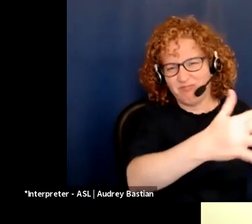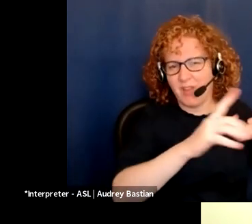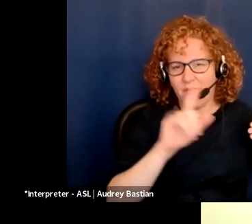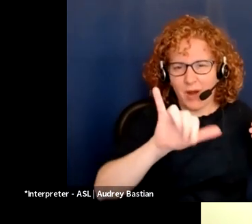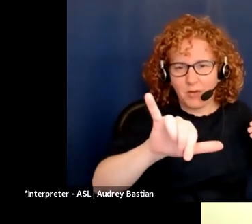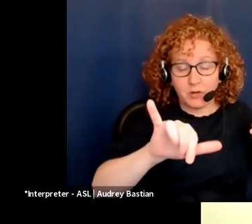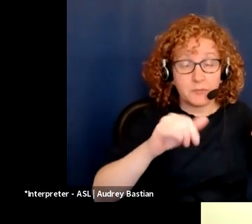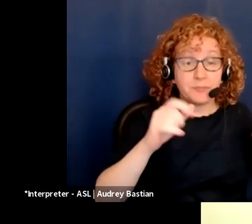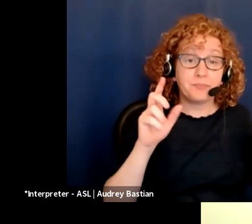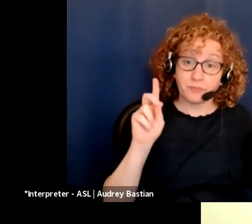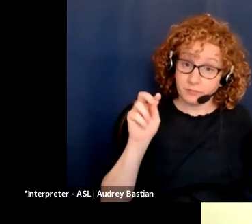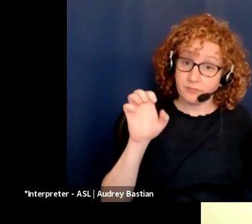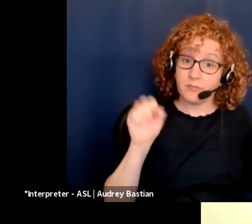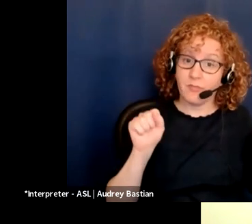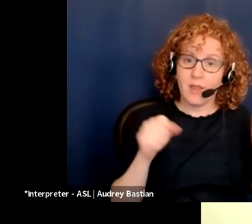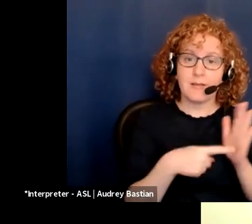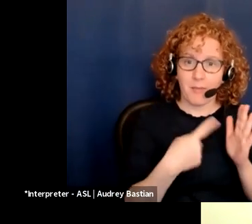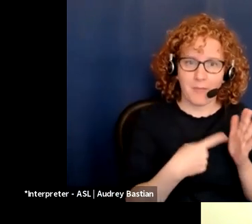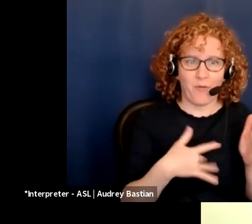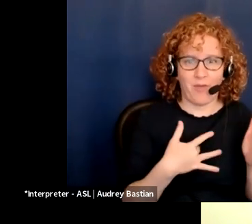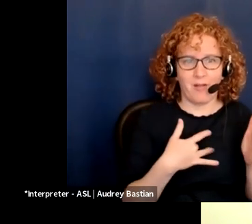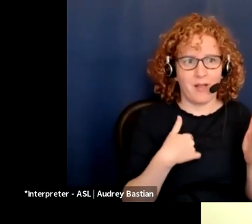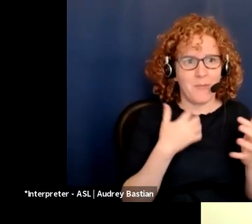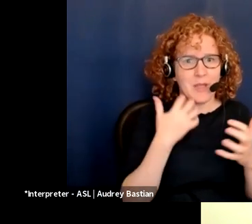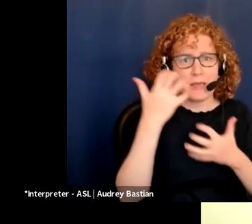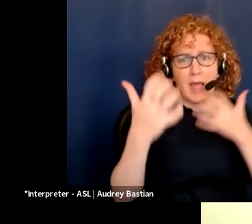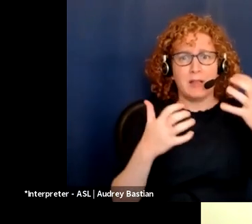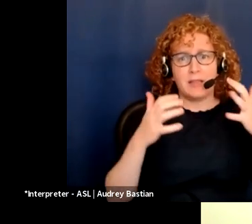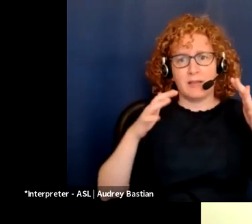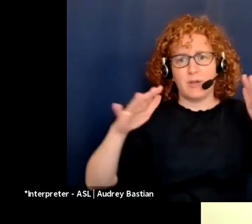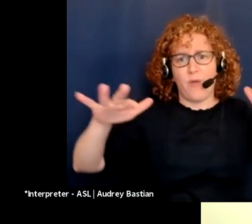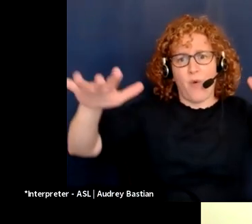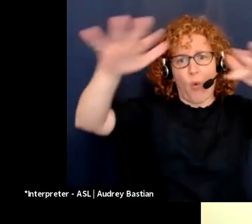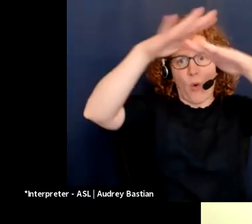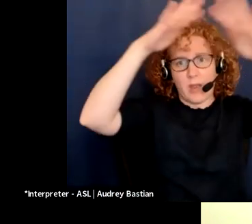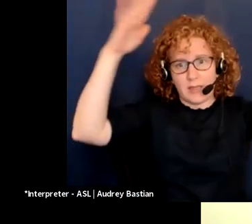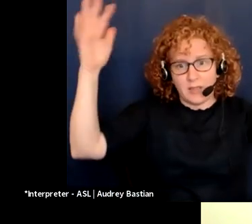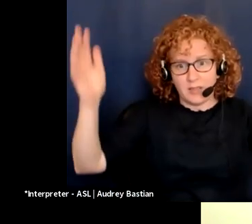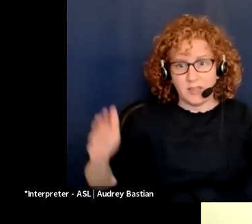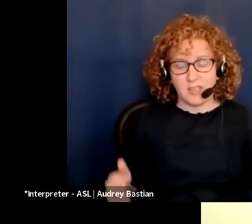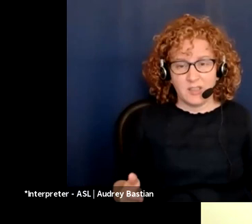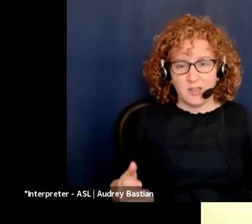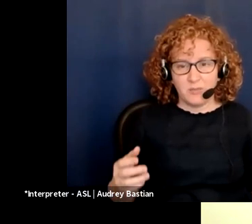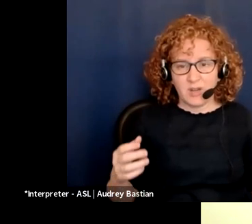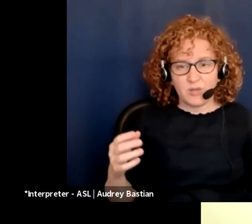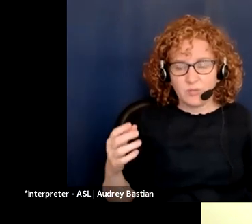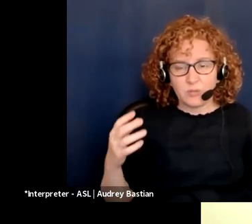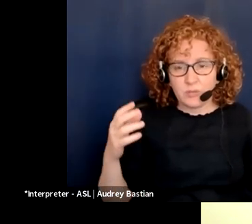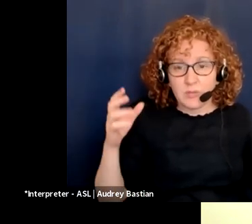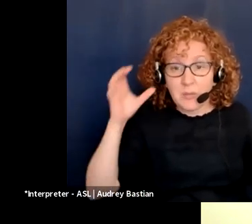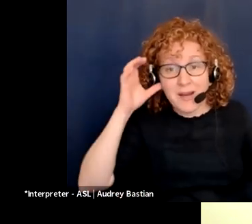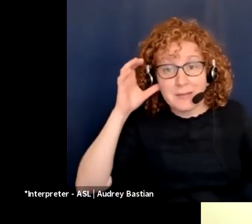And it does, sometimes when you feel like you're yelling into the void and like doing all of this stuff for no